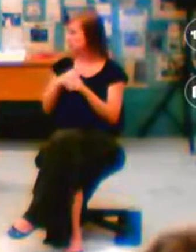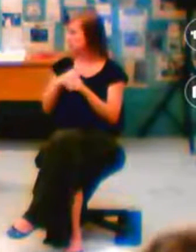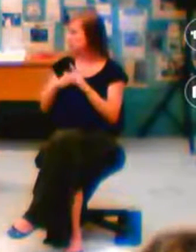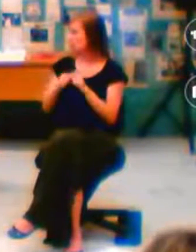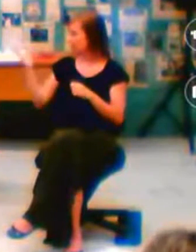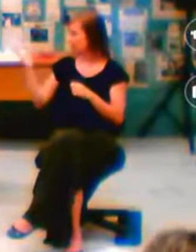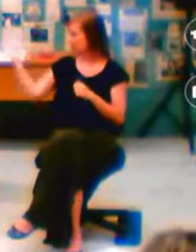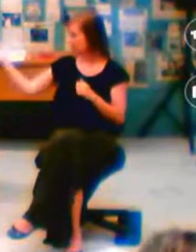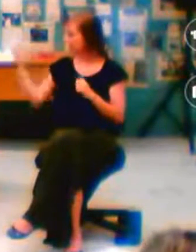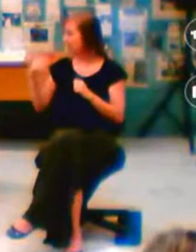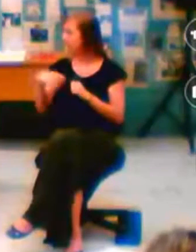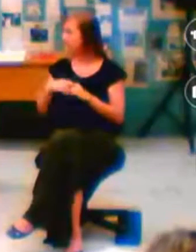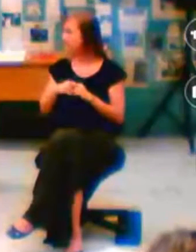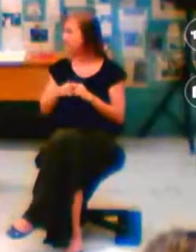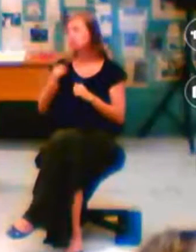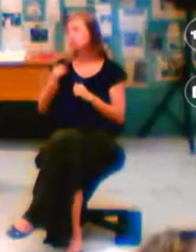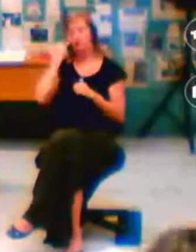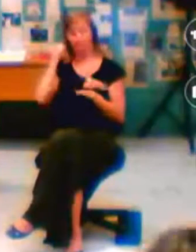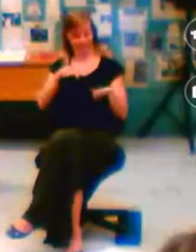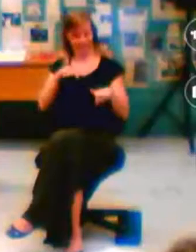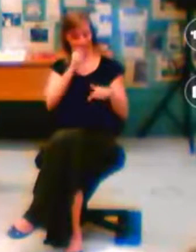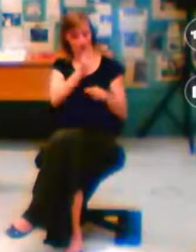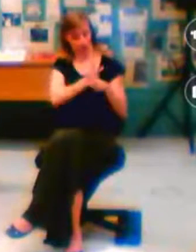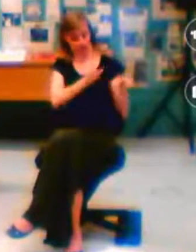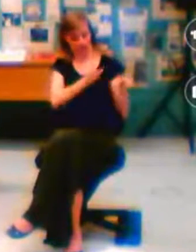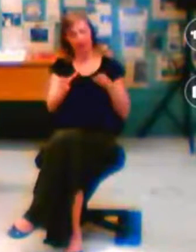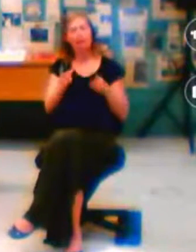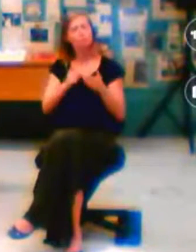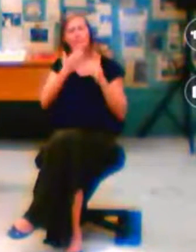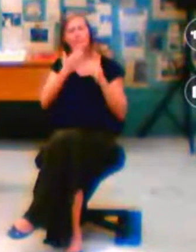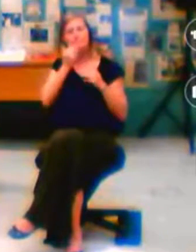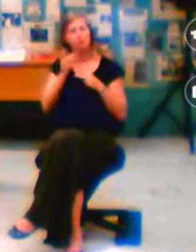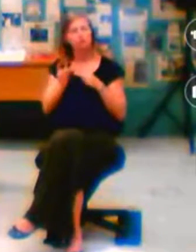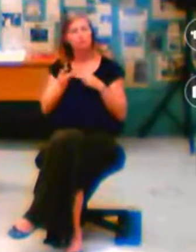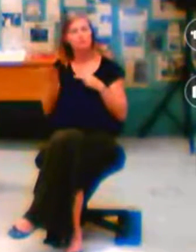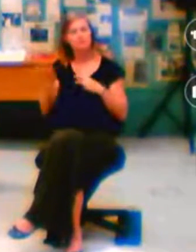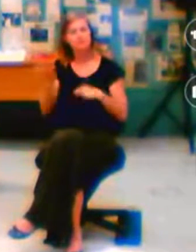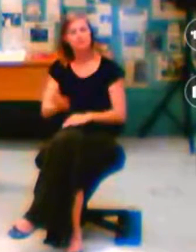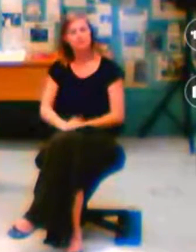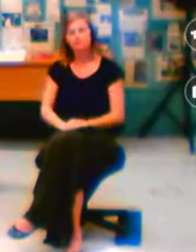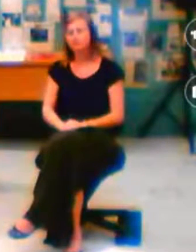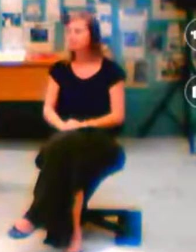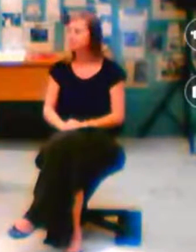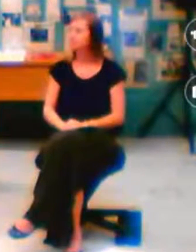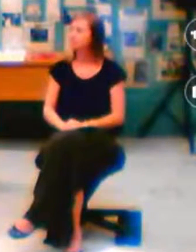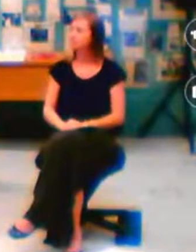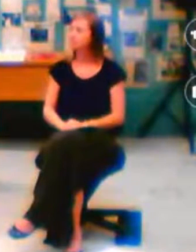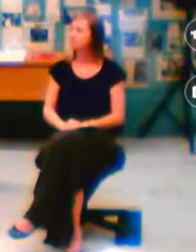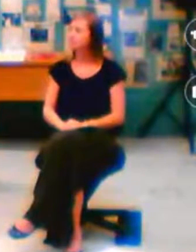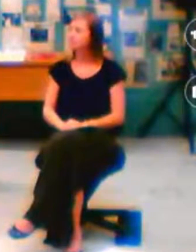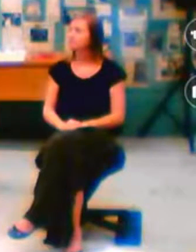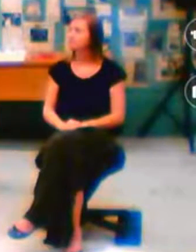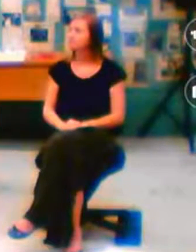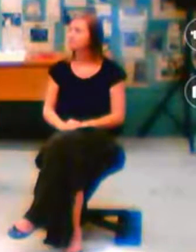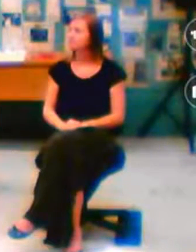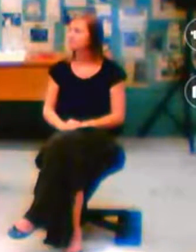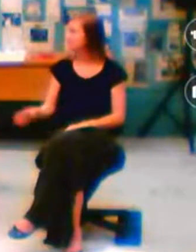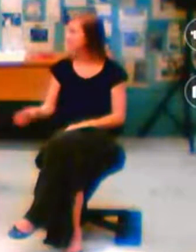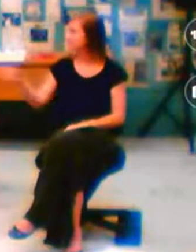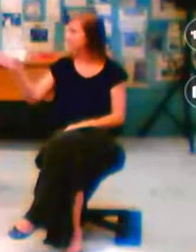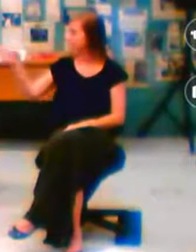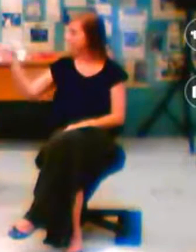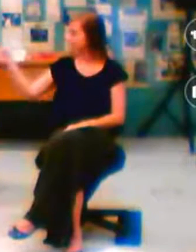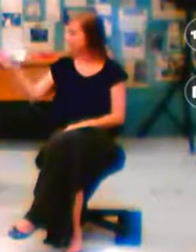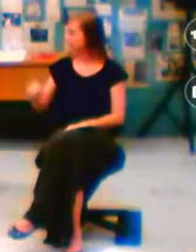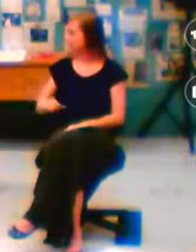is a better plan? What would you propose? So the question is, and this one was kind of directed to Dr. Gorman, so we'll start with her,